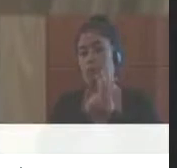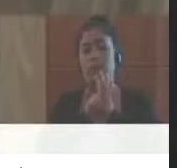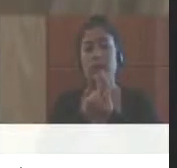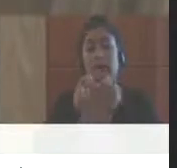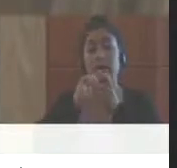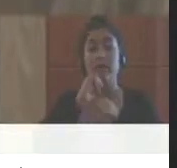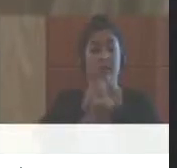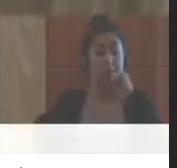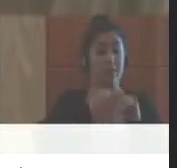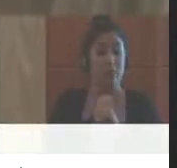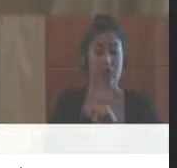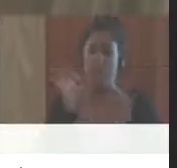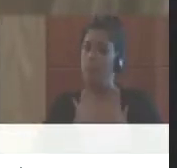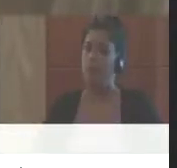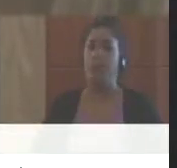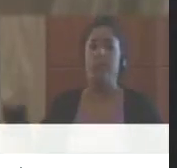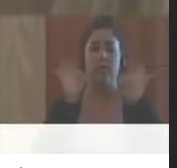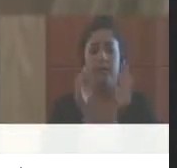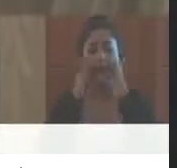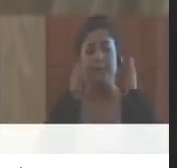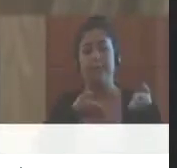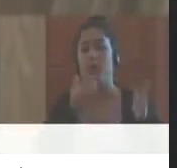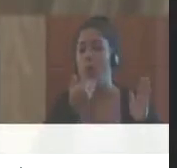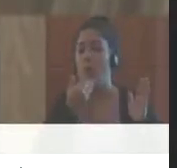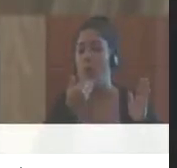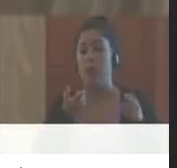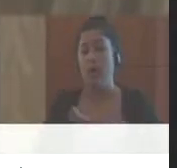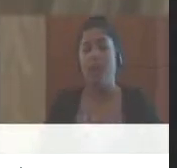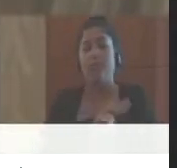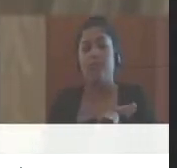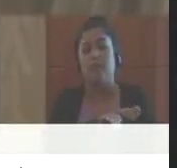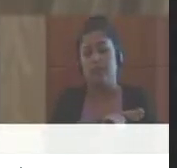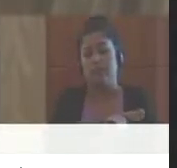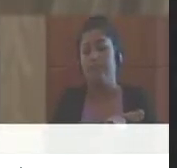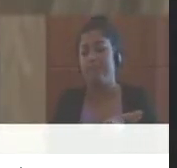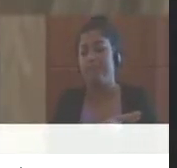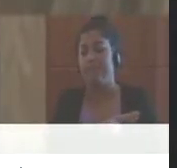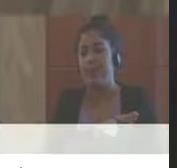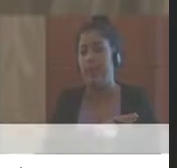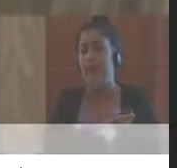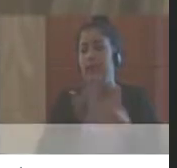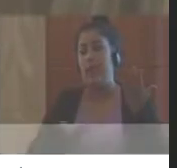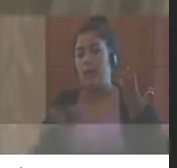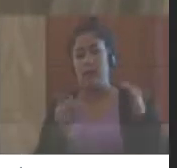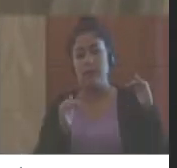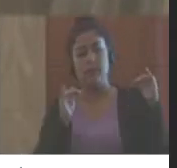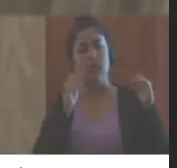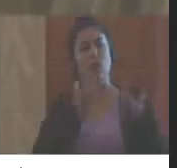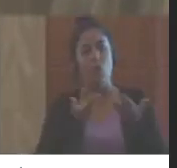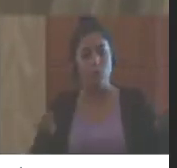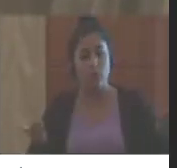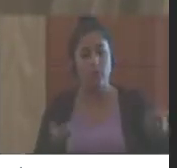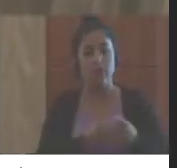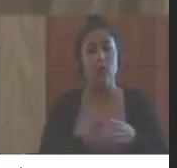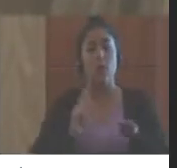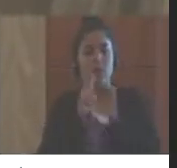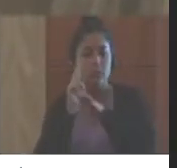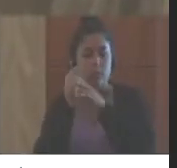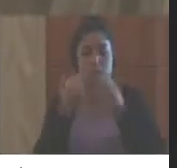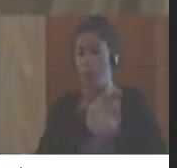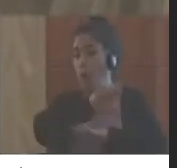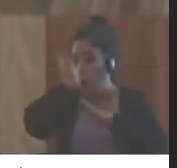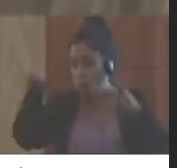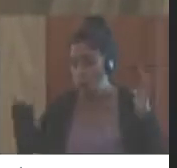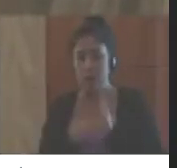the standards are built. All buildings will have to go through a process to be